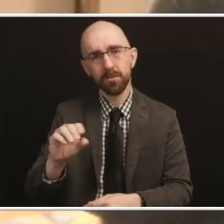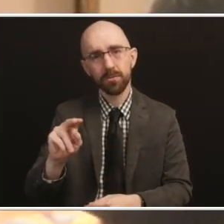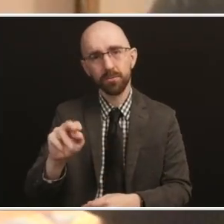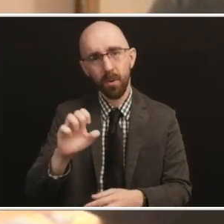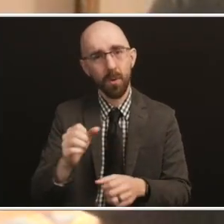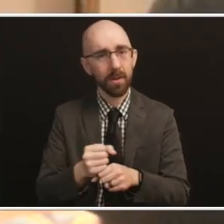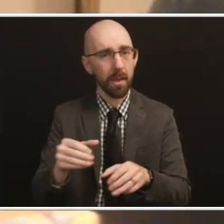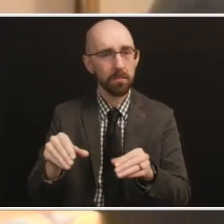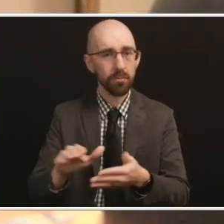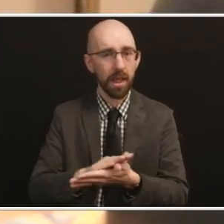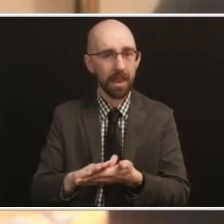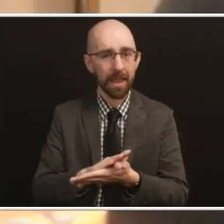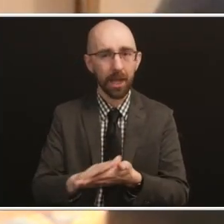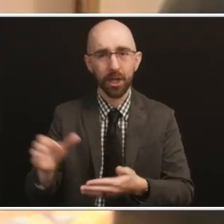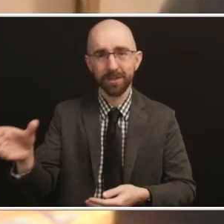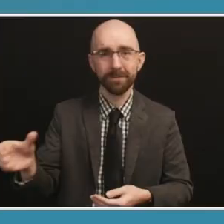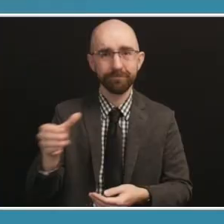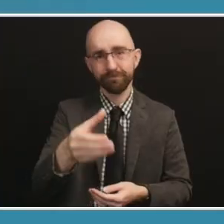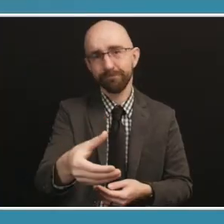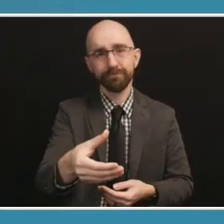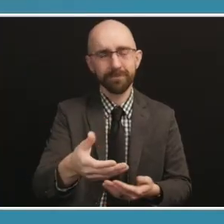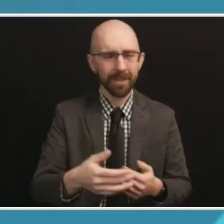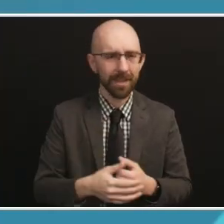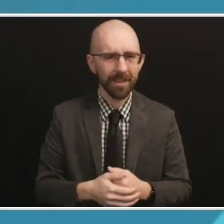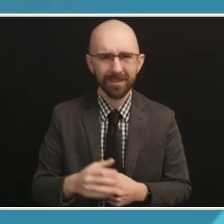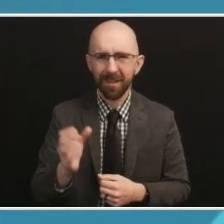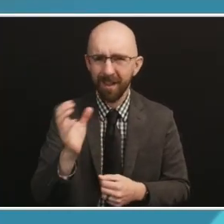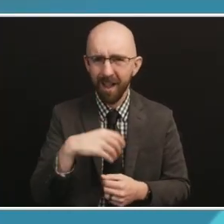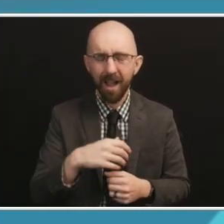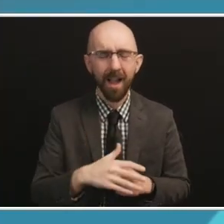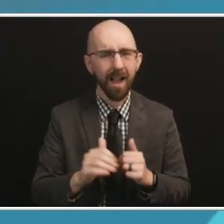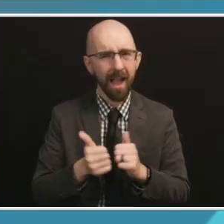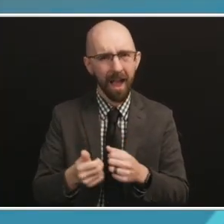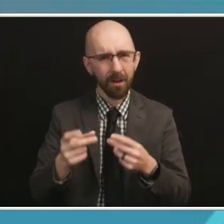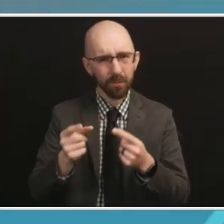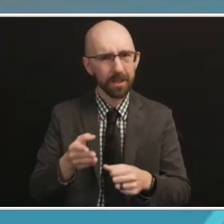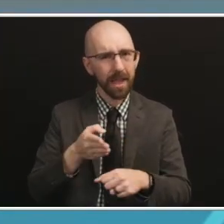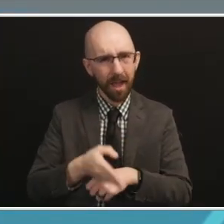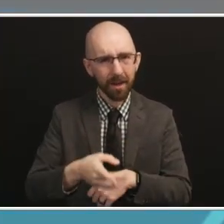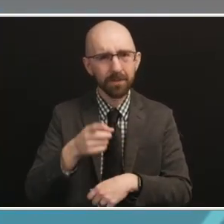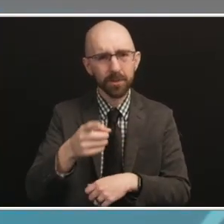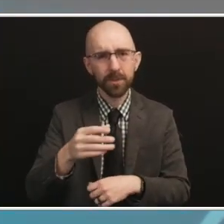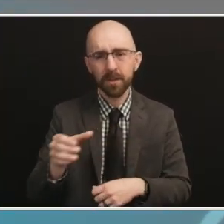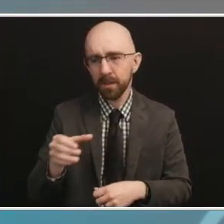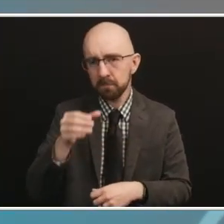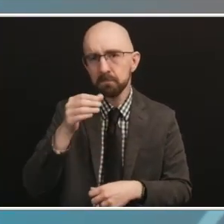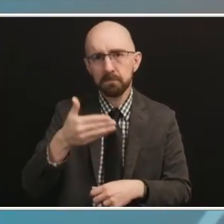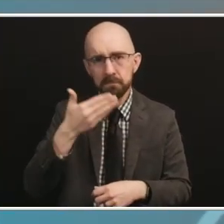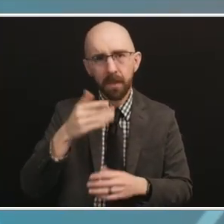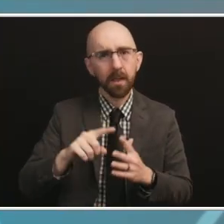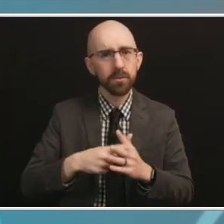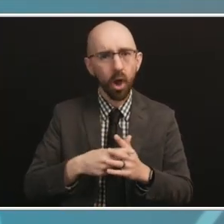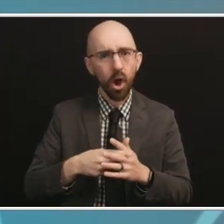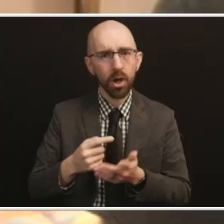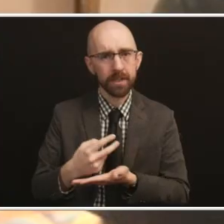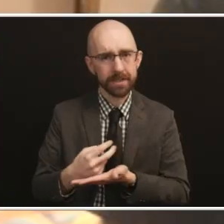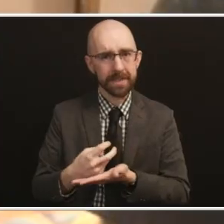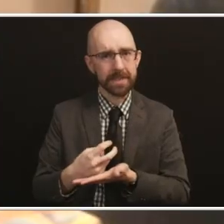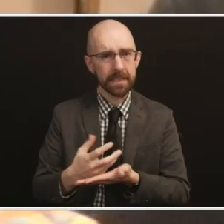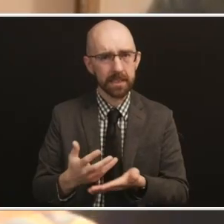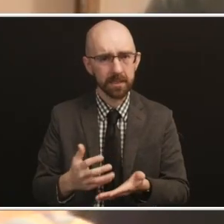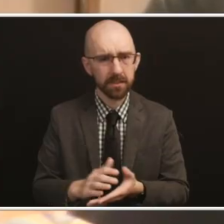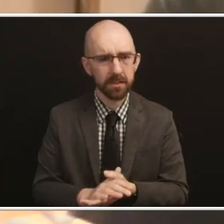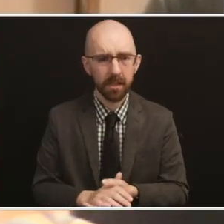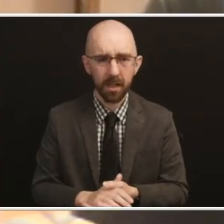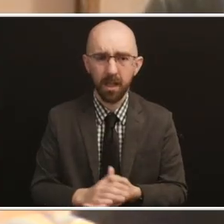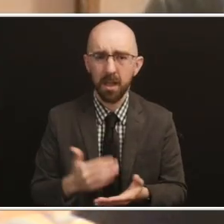cleaner. So odd. And how quickly after you smelled that did you start seizing? I